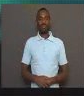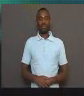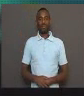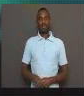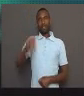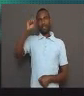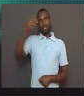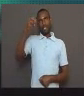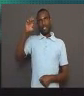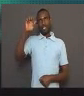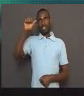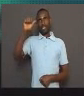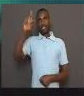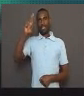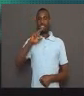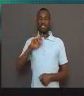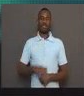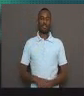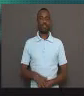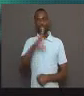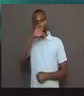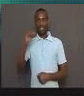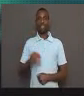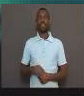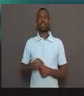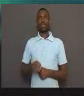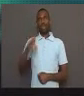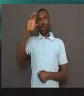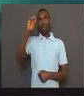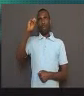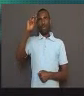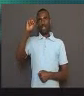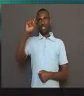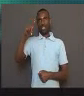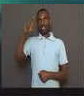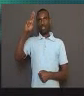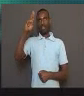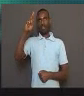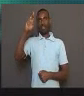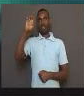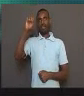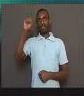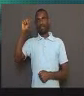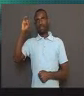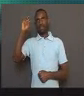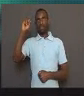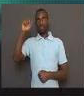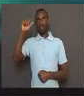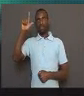shear deformation, and compressional deformation.